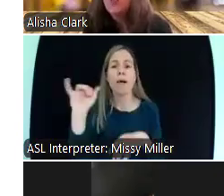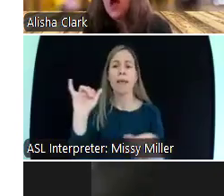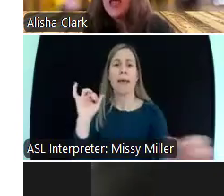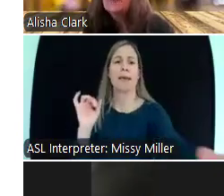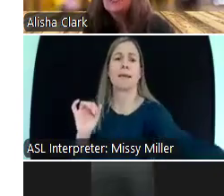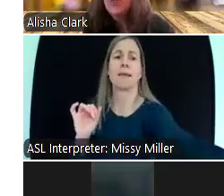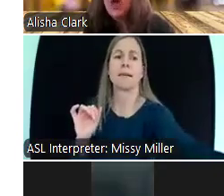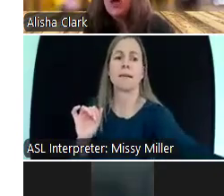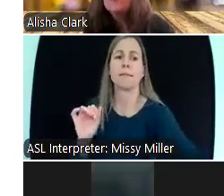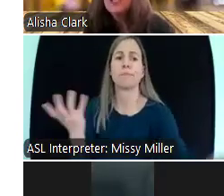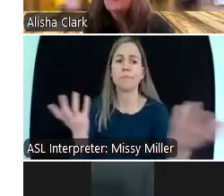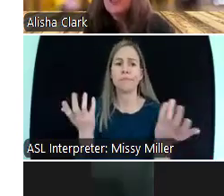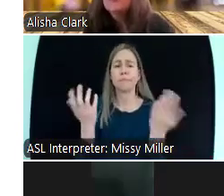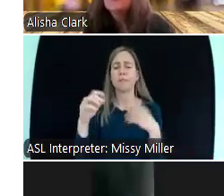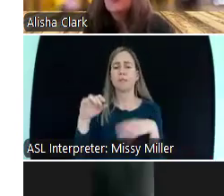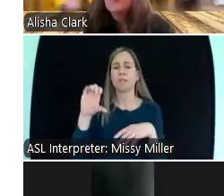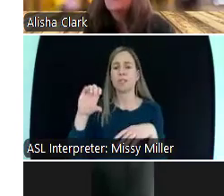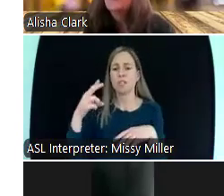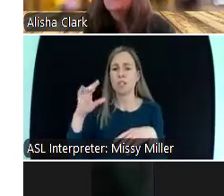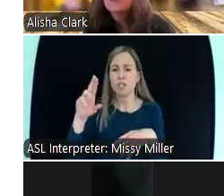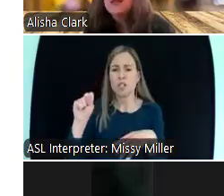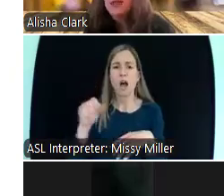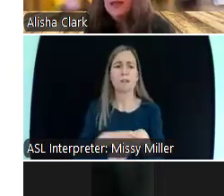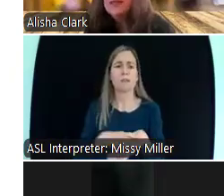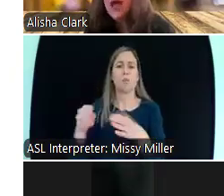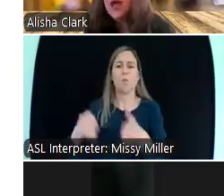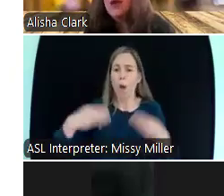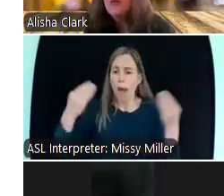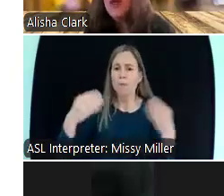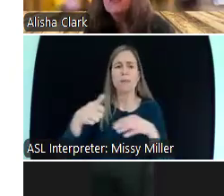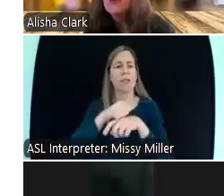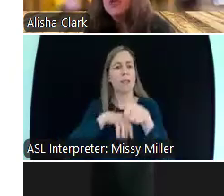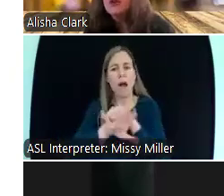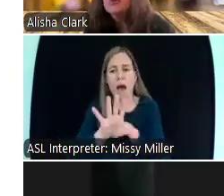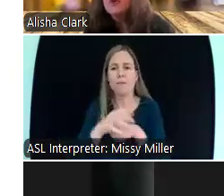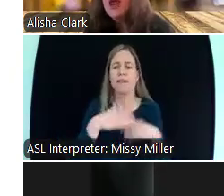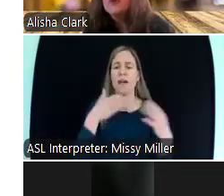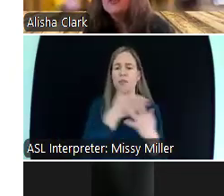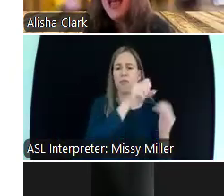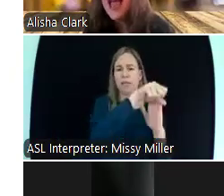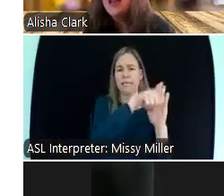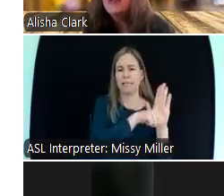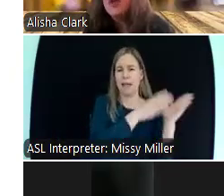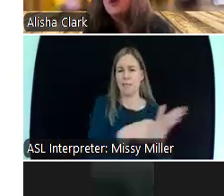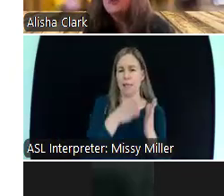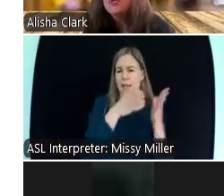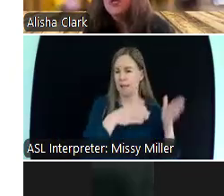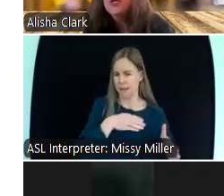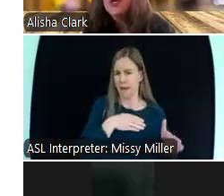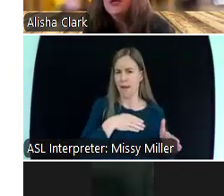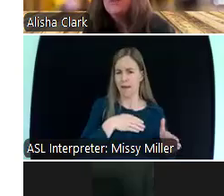chucks, wipes, gloves, that's going to go through the state plan side. Over the last few years, we were able to add